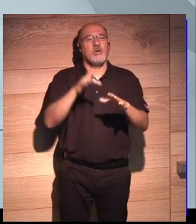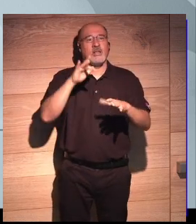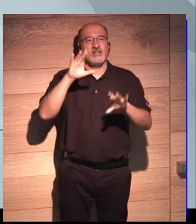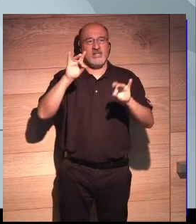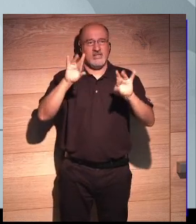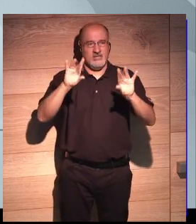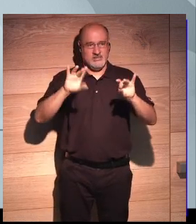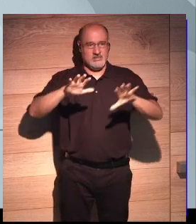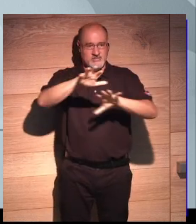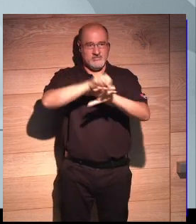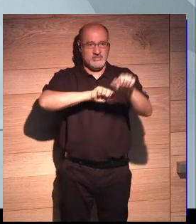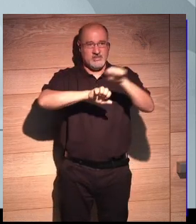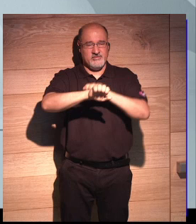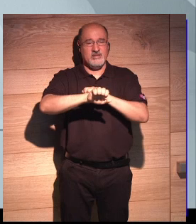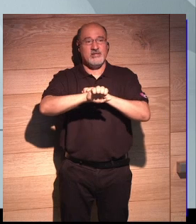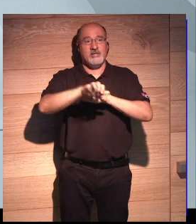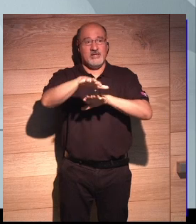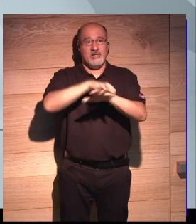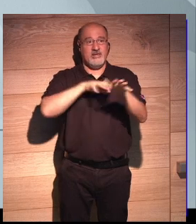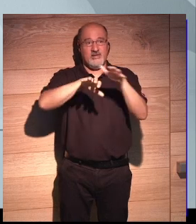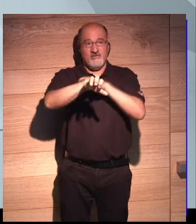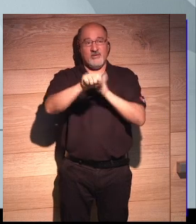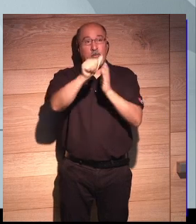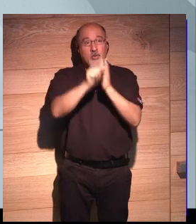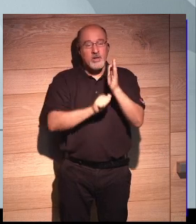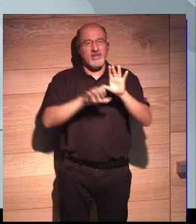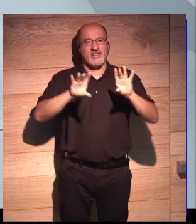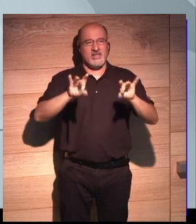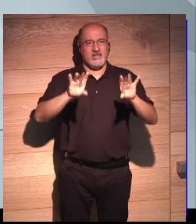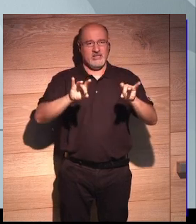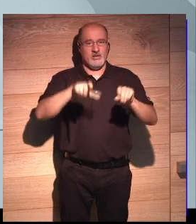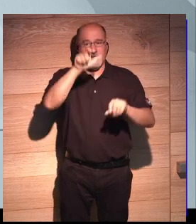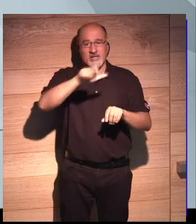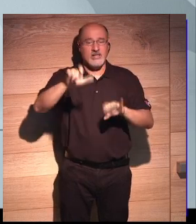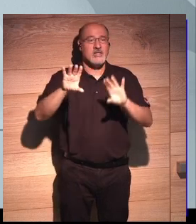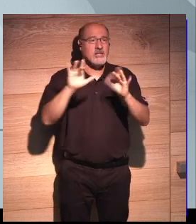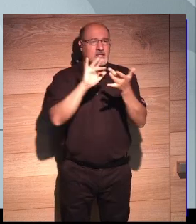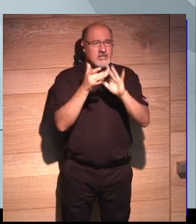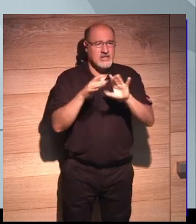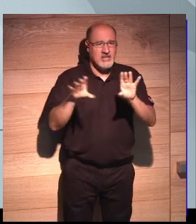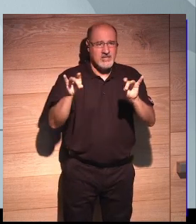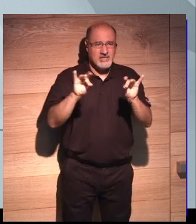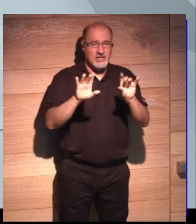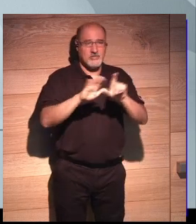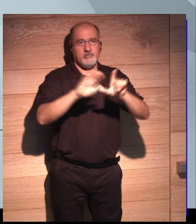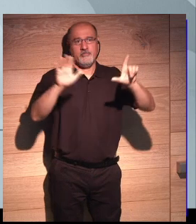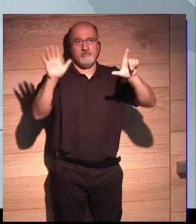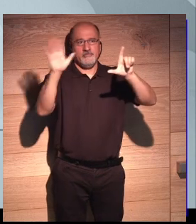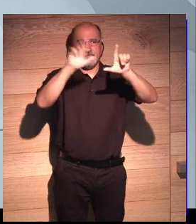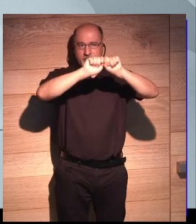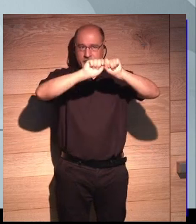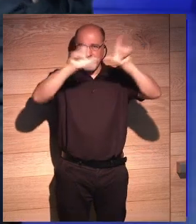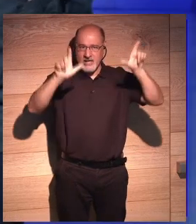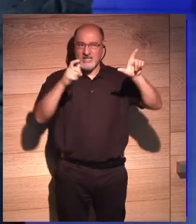push against the way that we're conditioned to interact with glass screens, metallic hard surfaces,